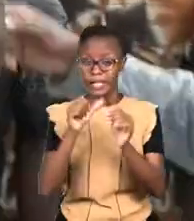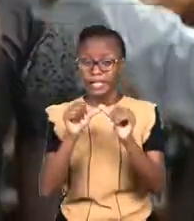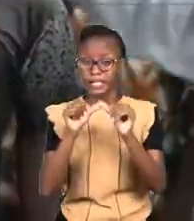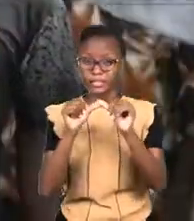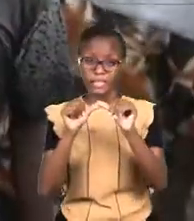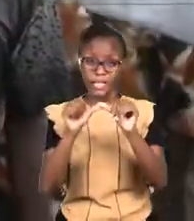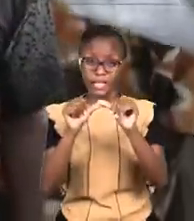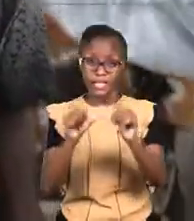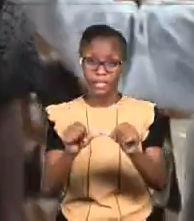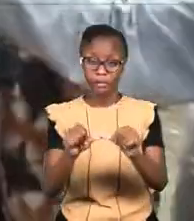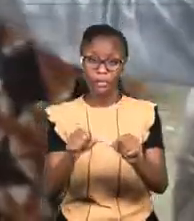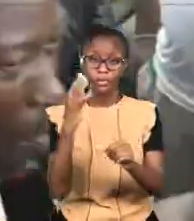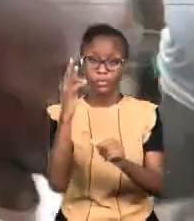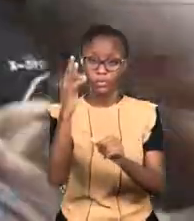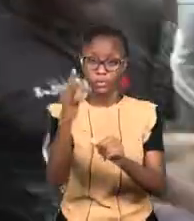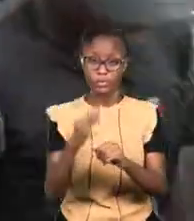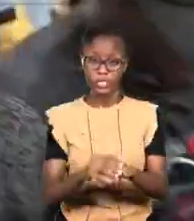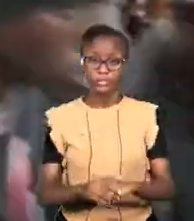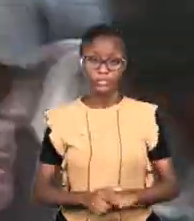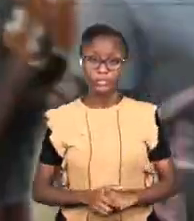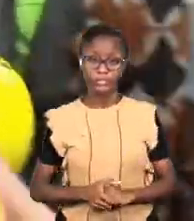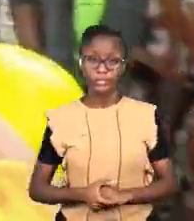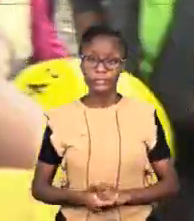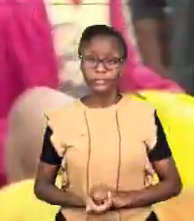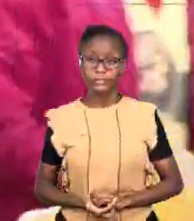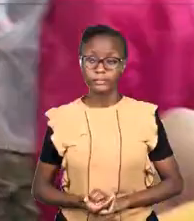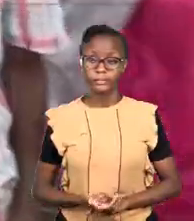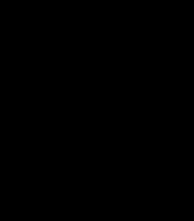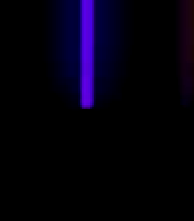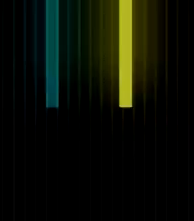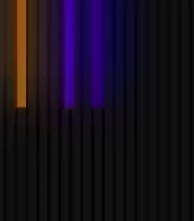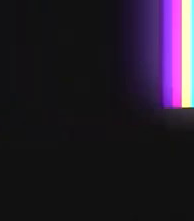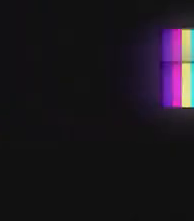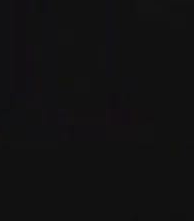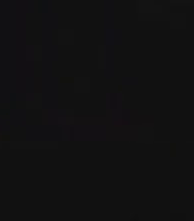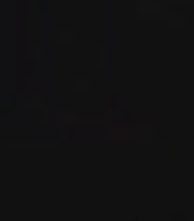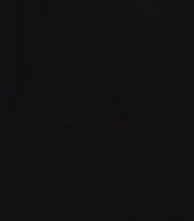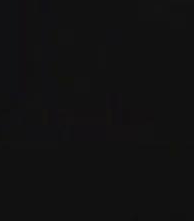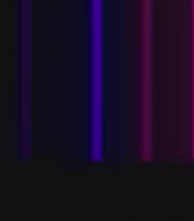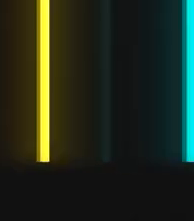Letina Lemayan, Switch TV, Nairobi.